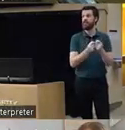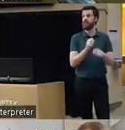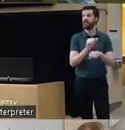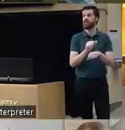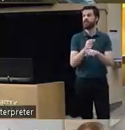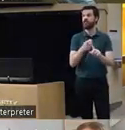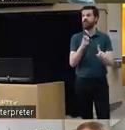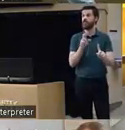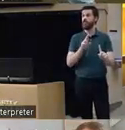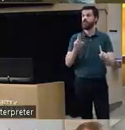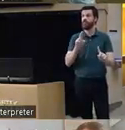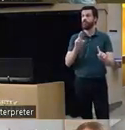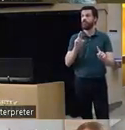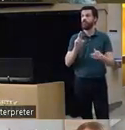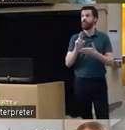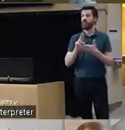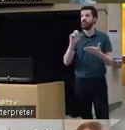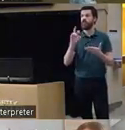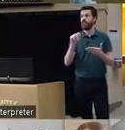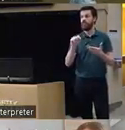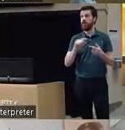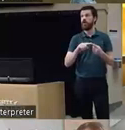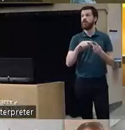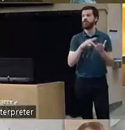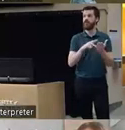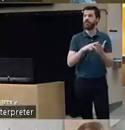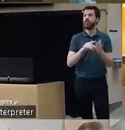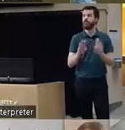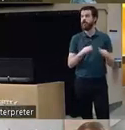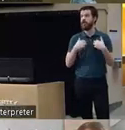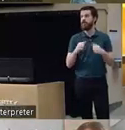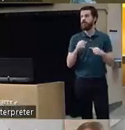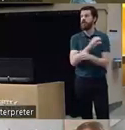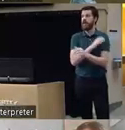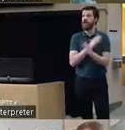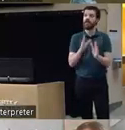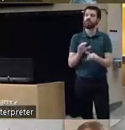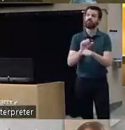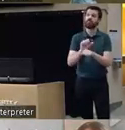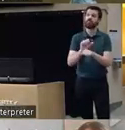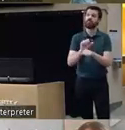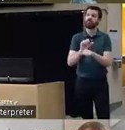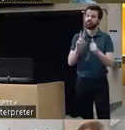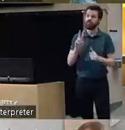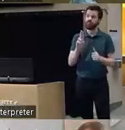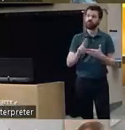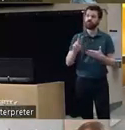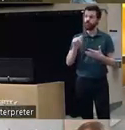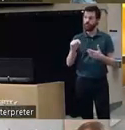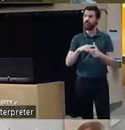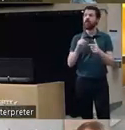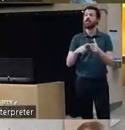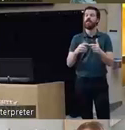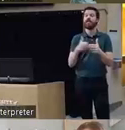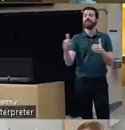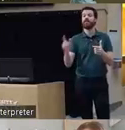the University of Vermont, the psychiatrists, the behavioral health clinicians, and then you outsource them to the